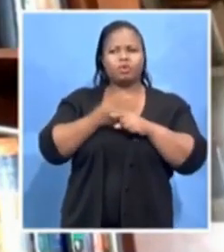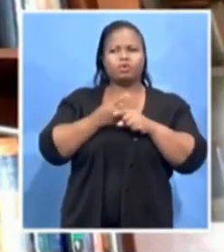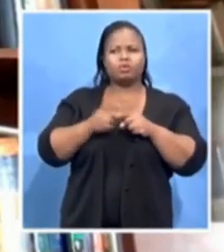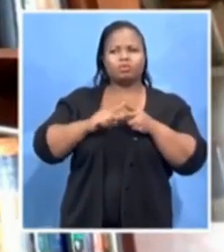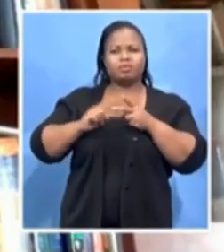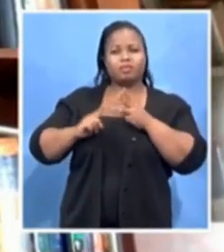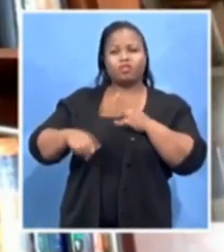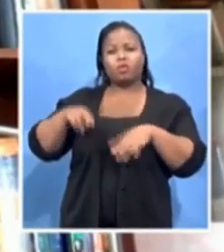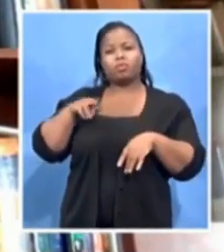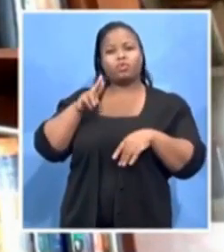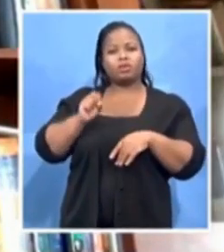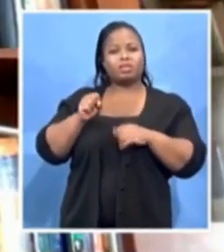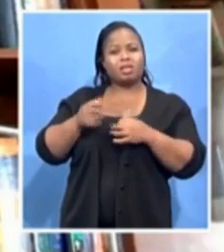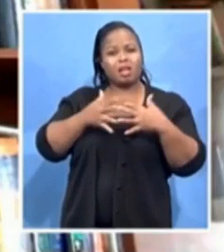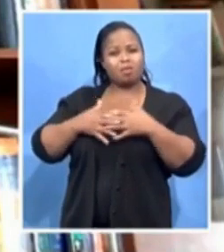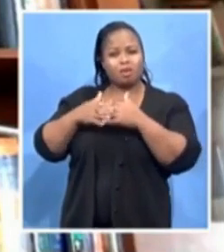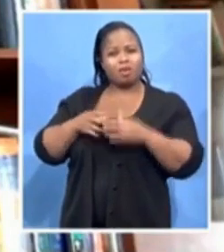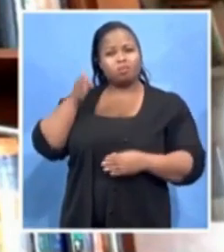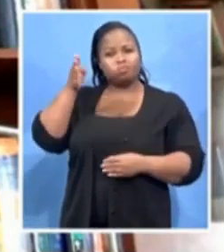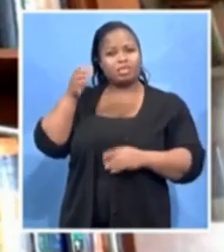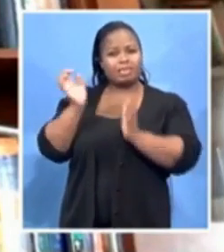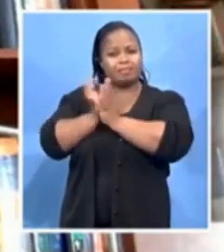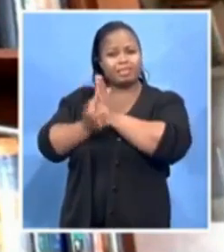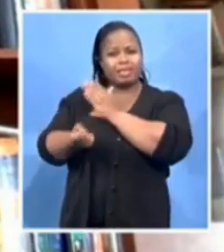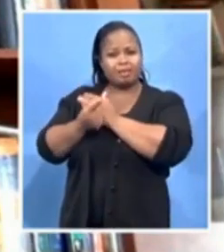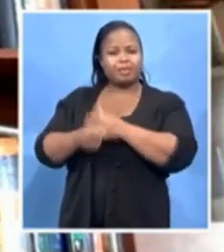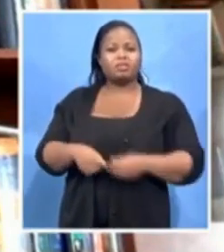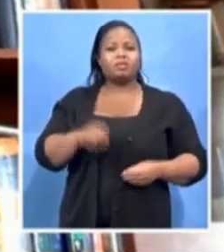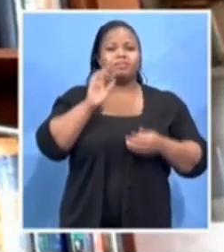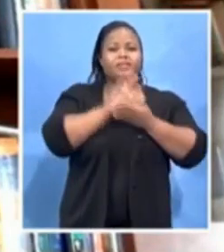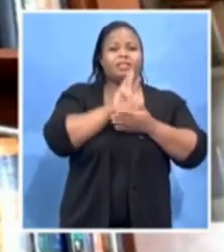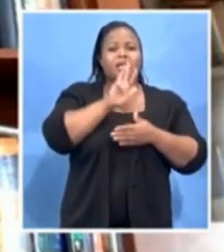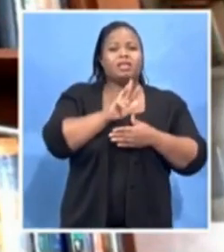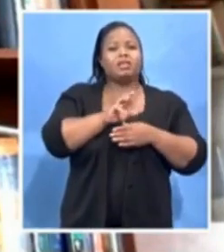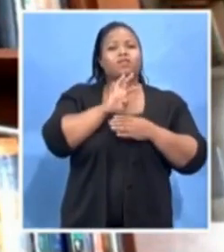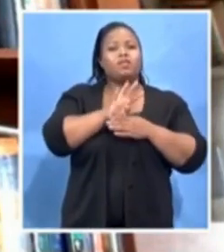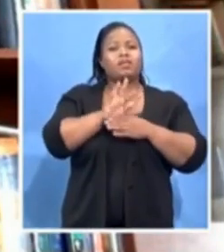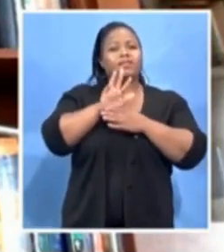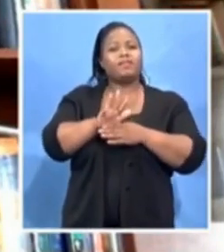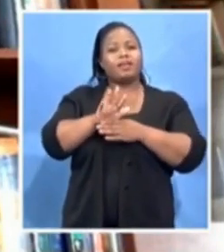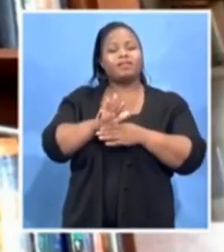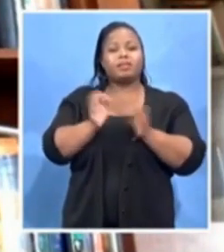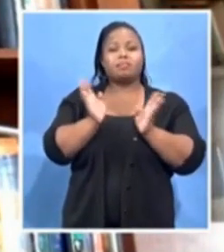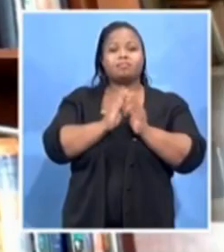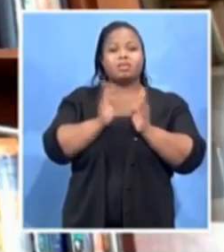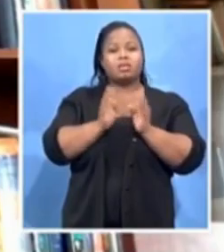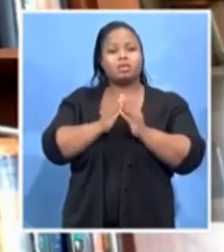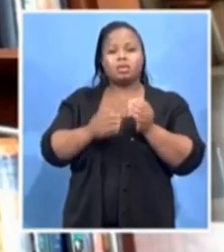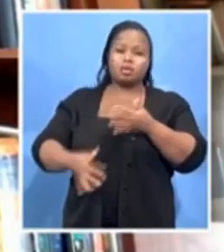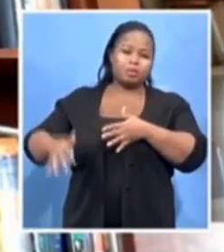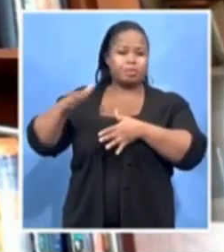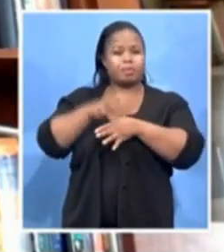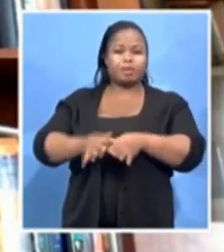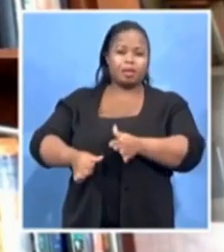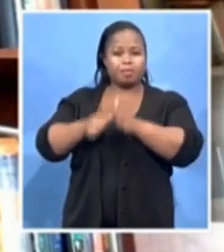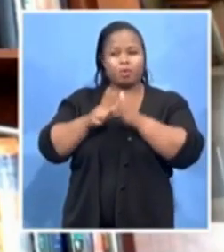The 1945 meeting was critical because at that time, all African countries were under